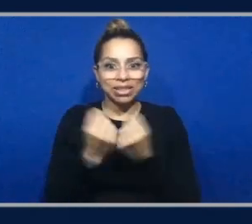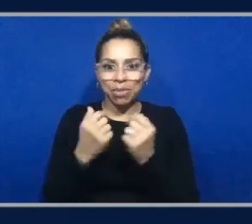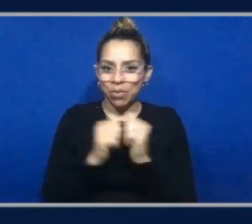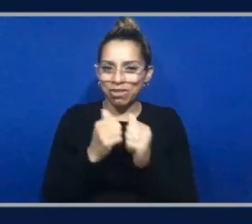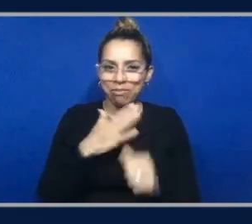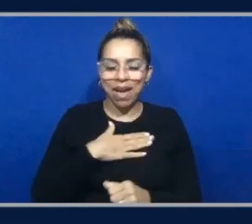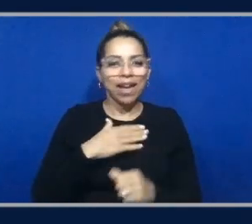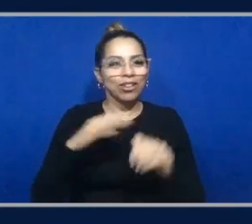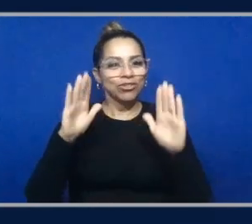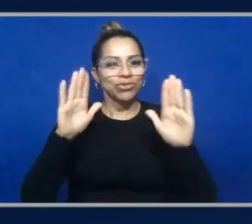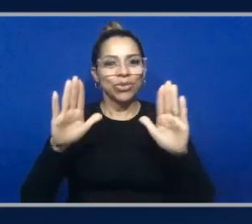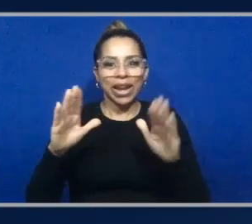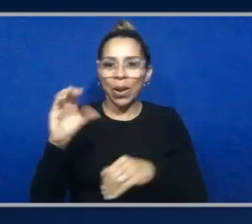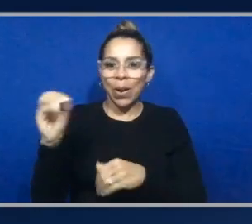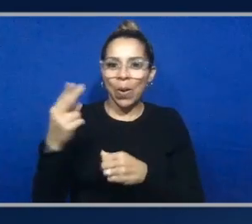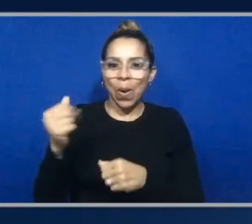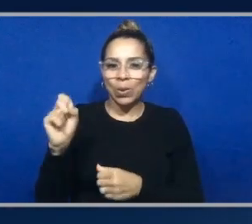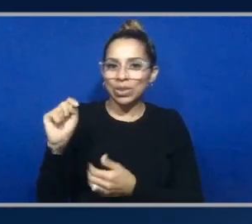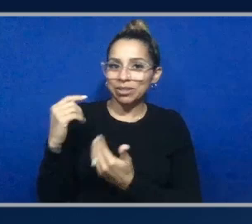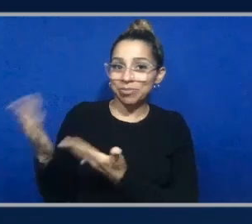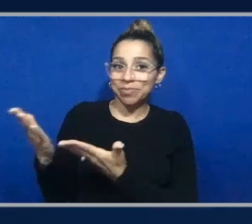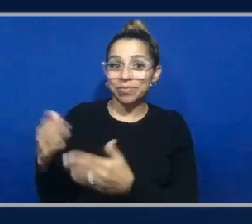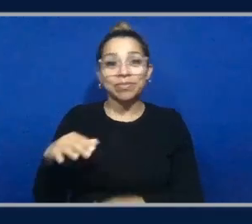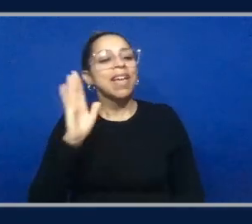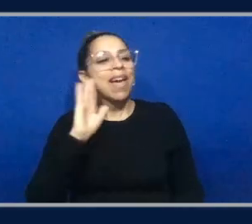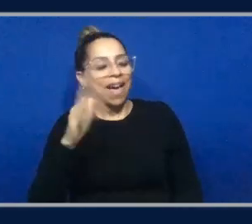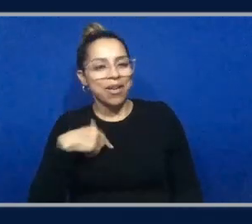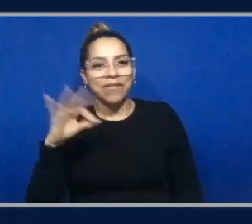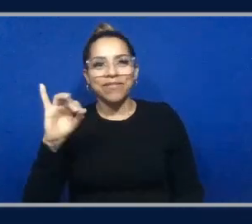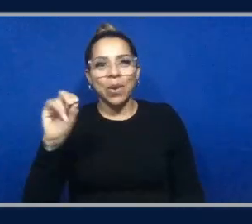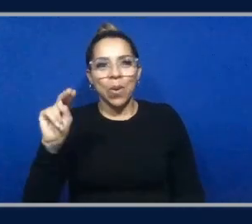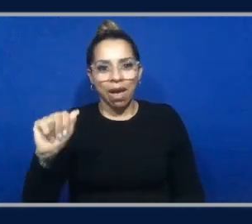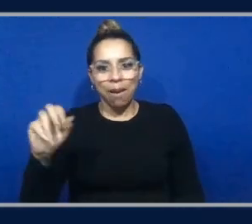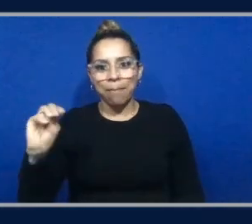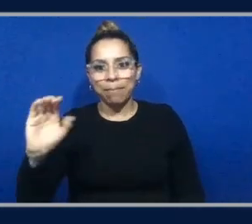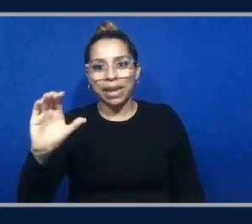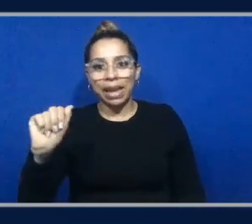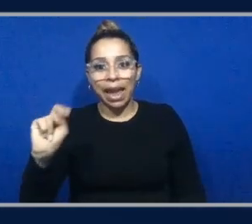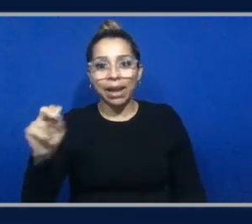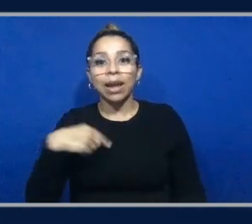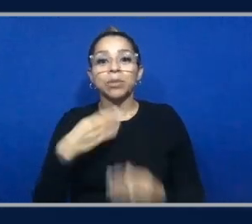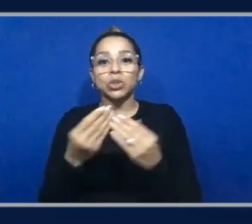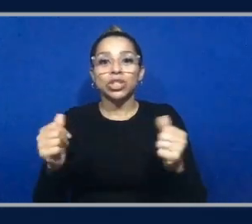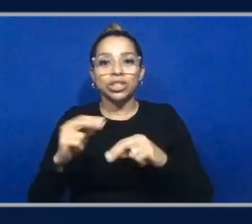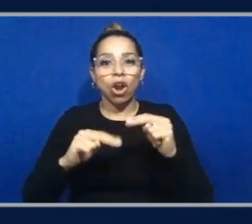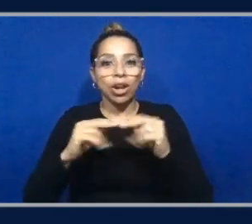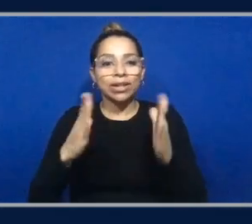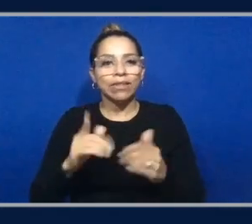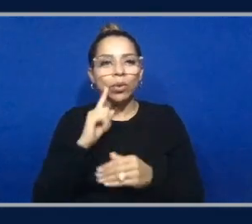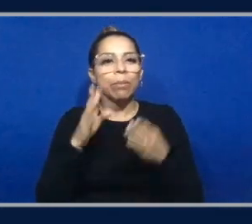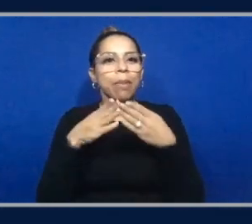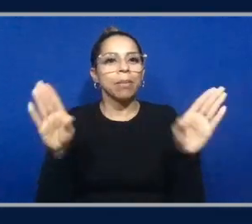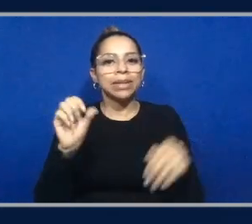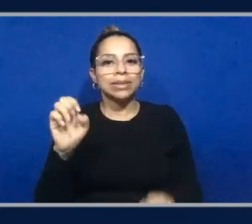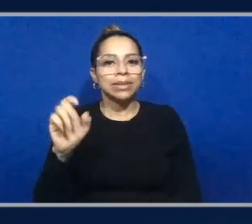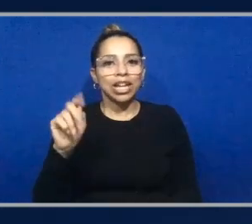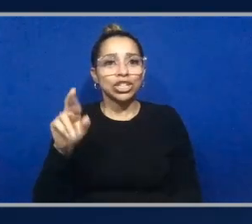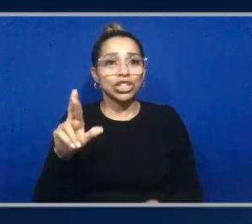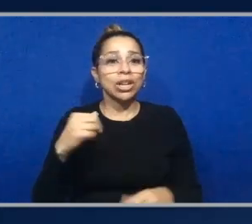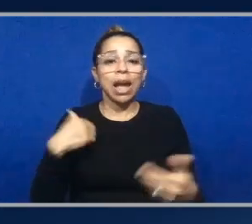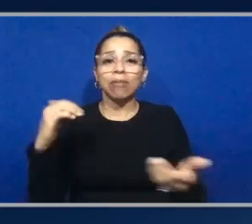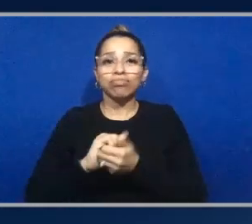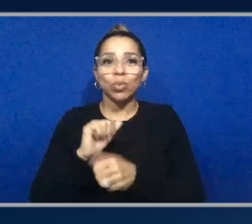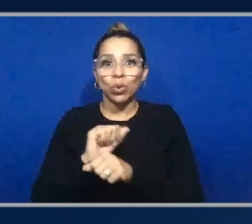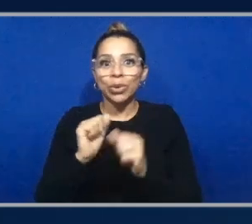Hi, everyone. I'm Fiona McCann. I'm a solution architect in the public sector. I work with nonprofit organizations, and I'm very excited to be hosting and